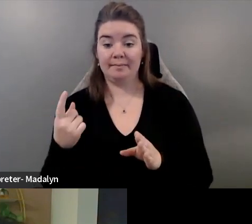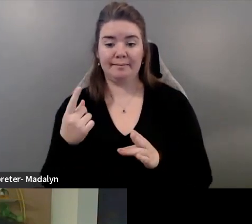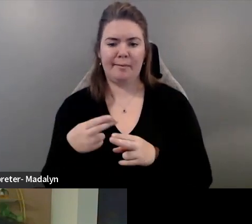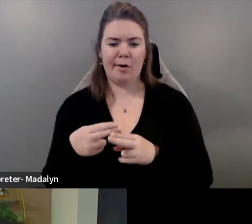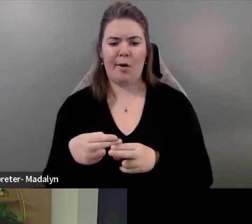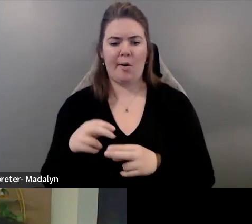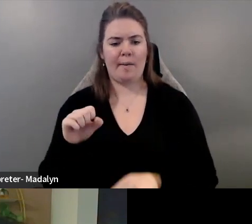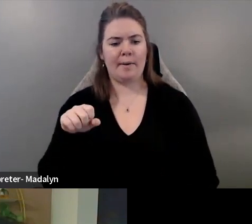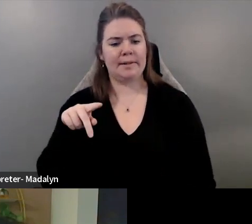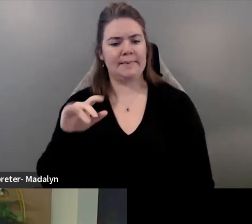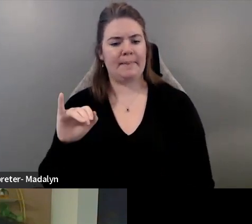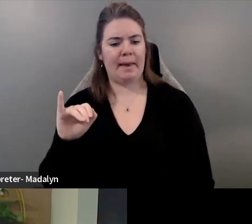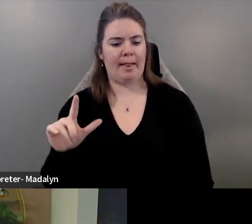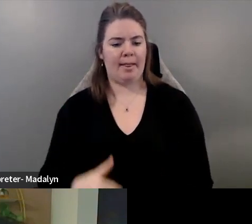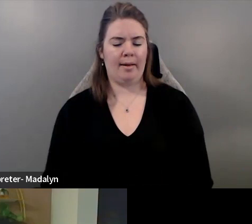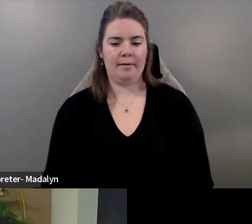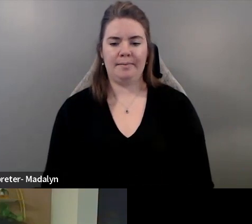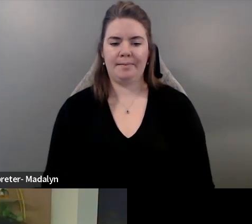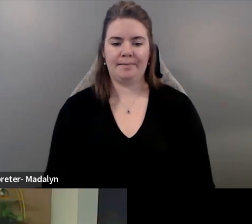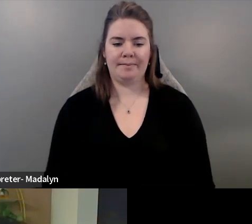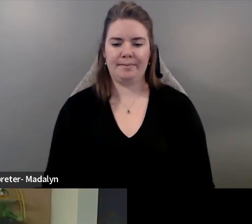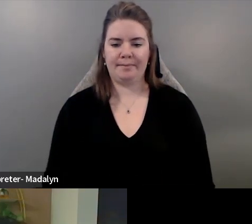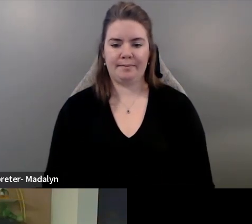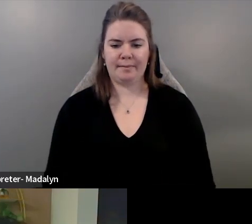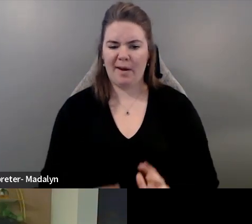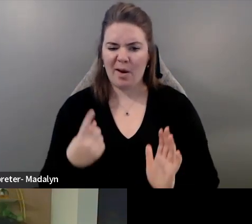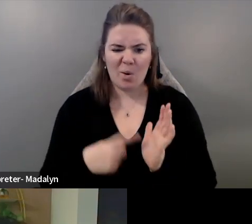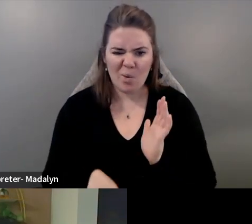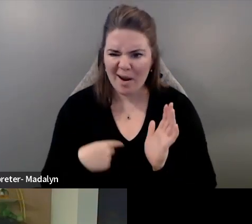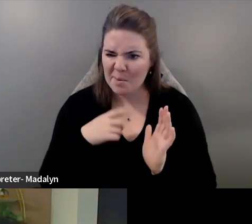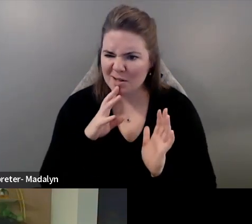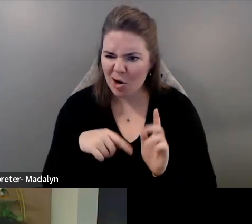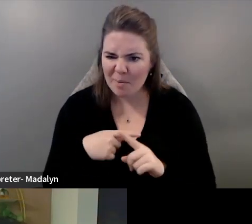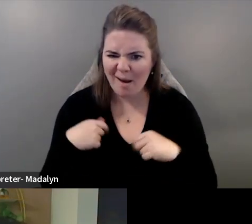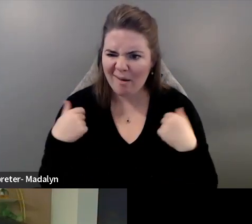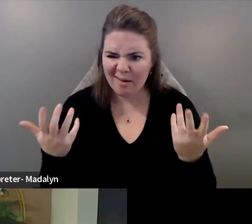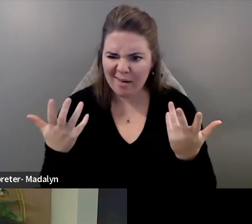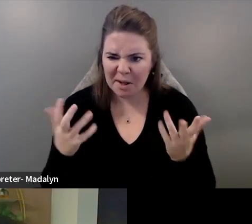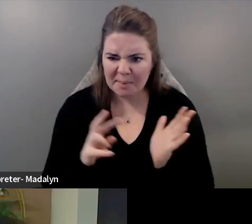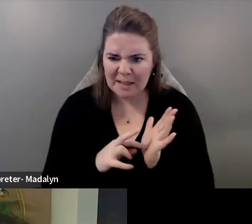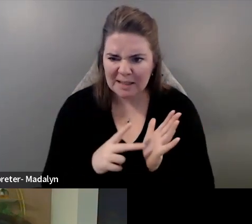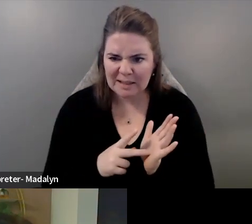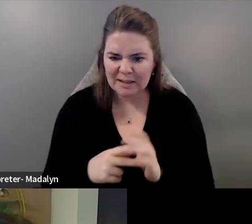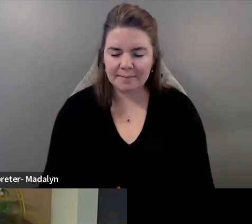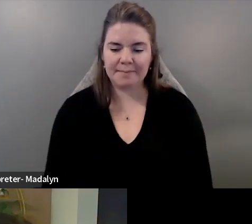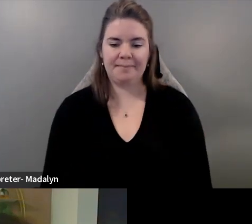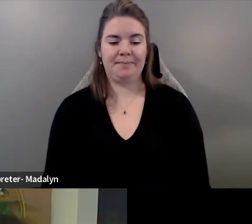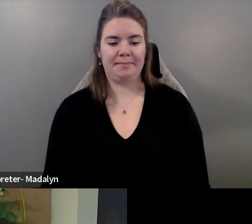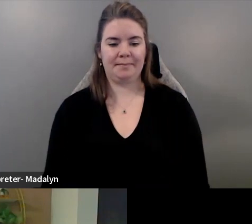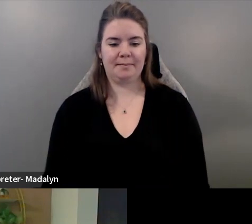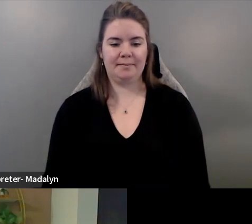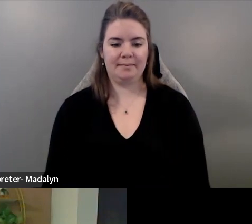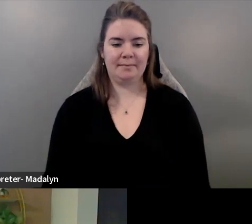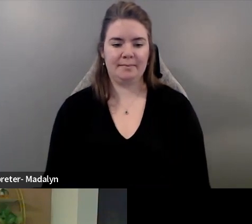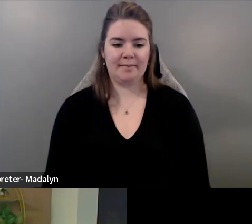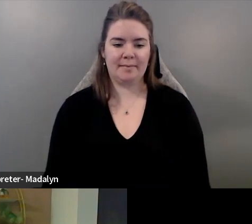spill. All right, what the heck am I talking about when I say that word? I am not talking about